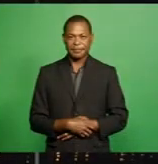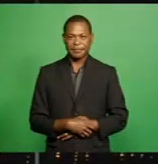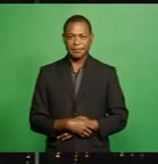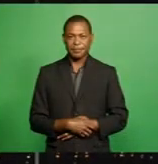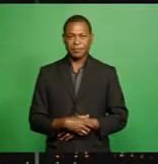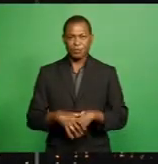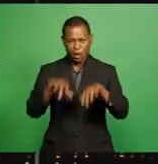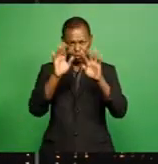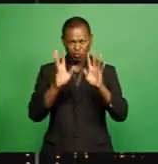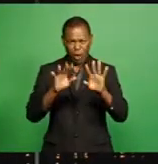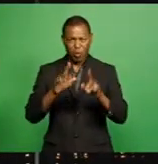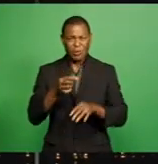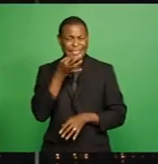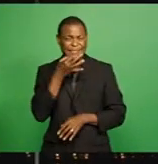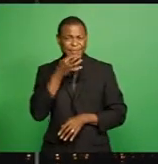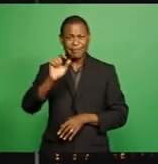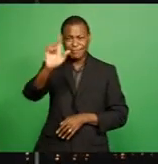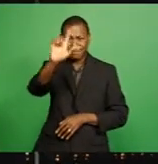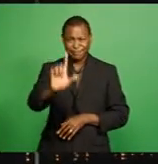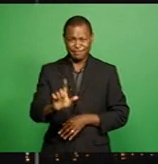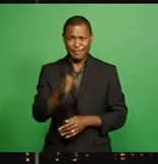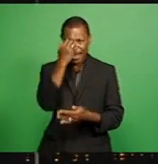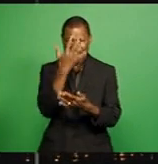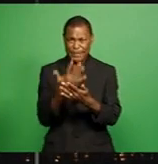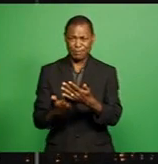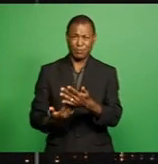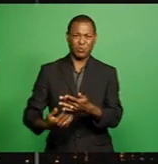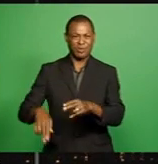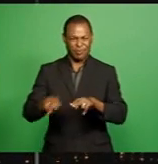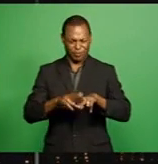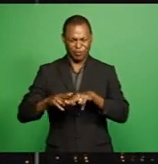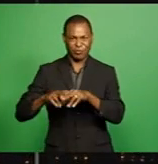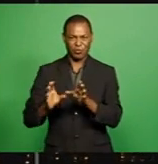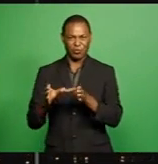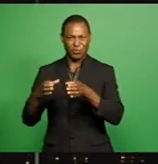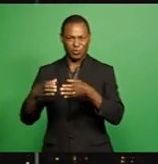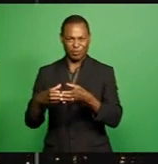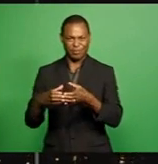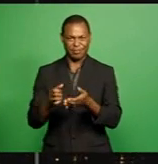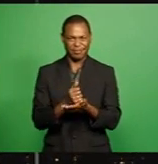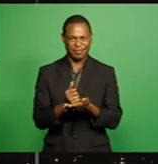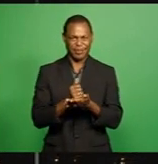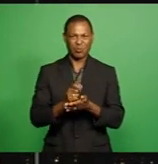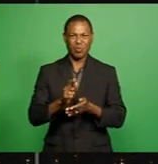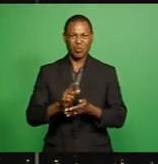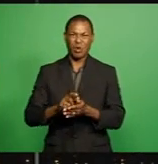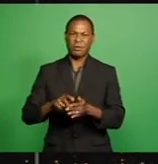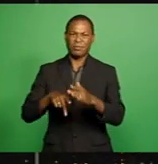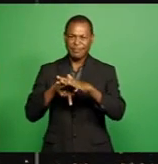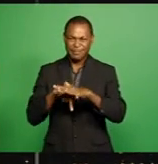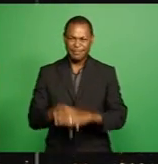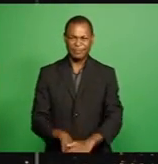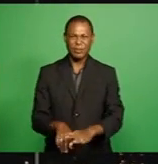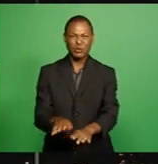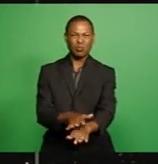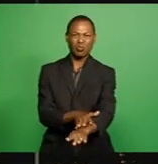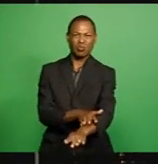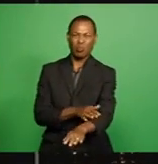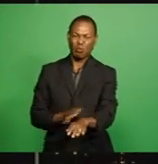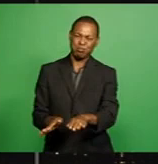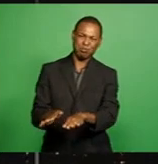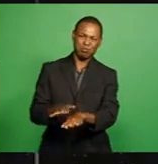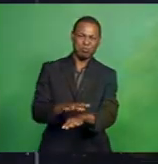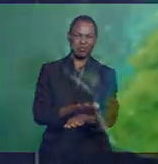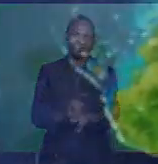Occasional showers and a few thunderstorms were experienced over the Fiji group. An active trough of low pressure lies slow moving over the